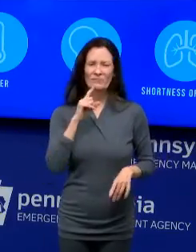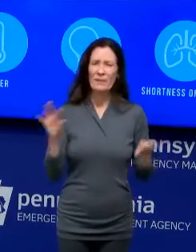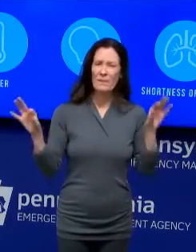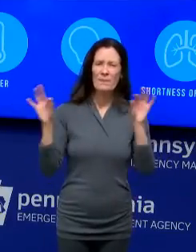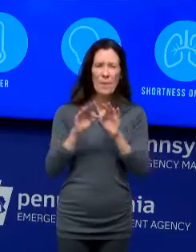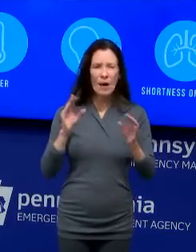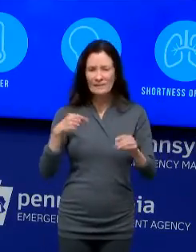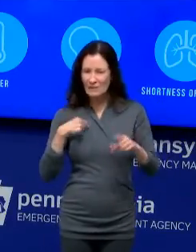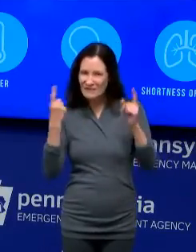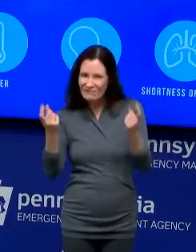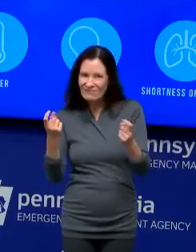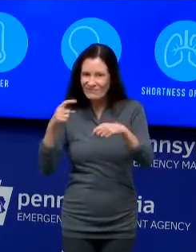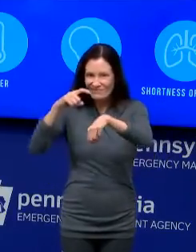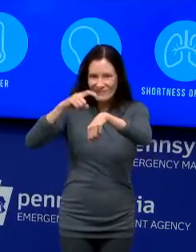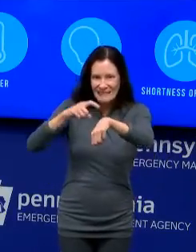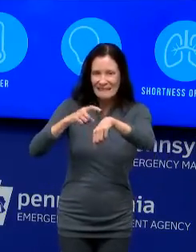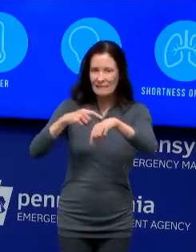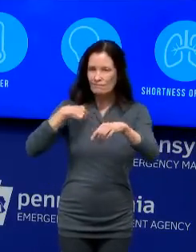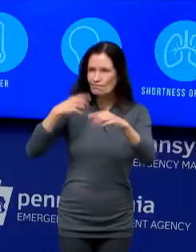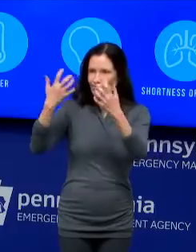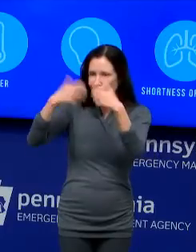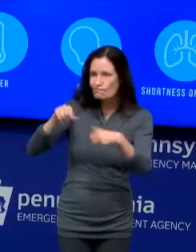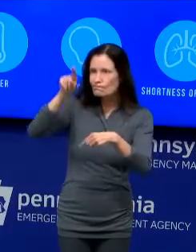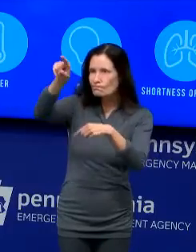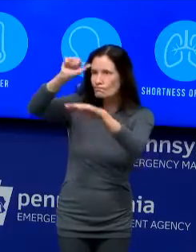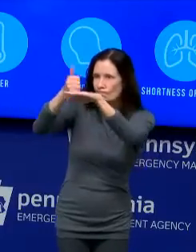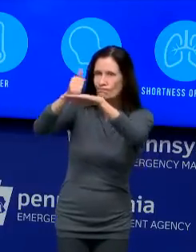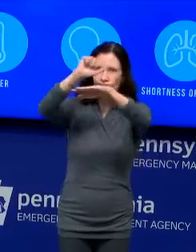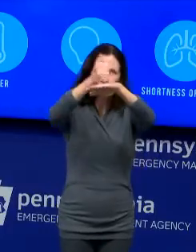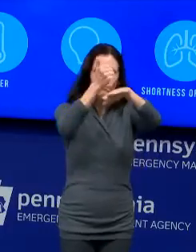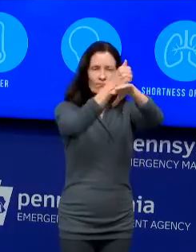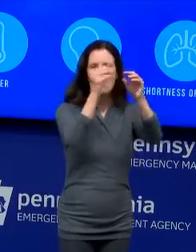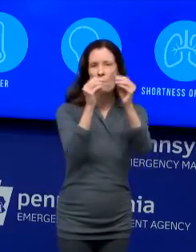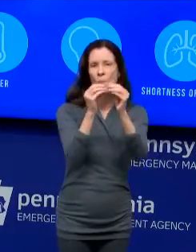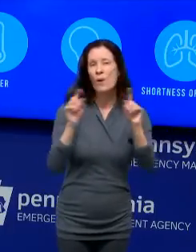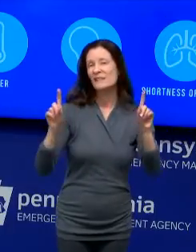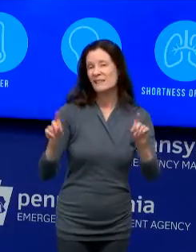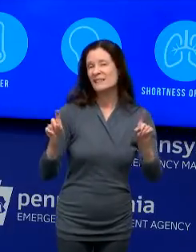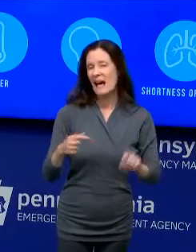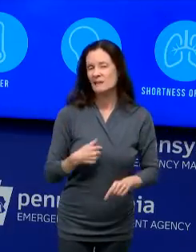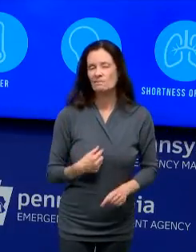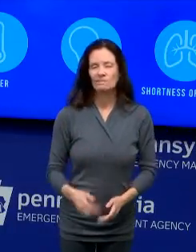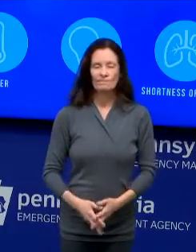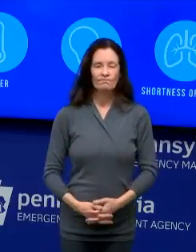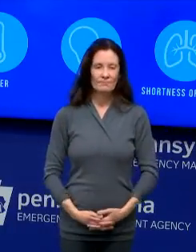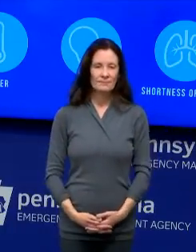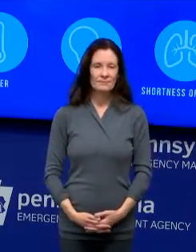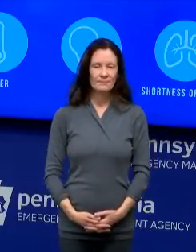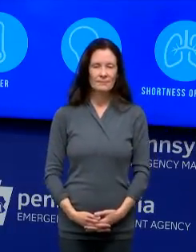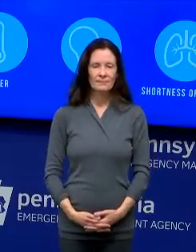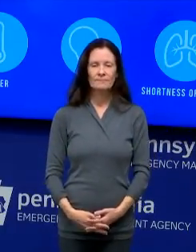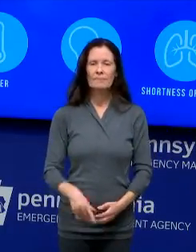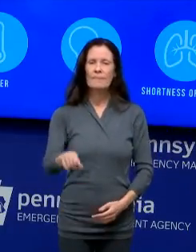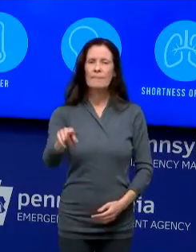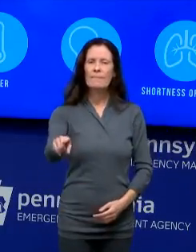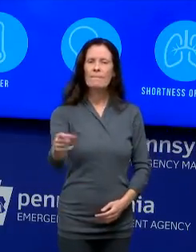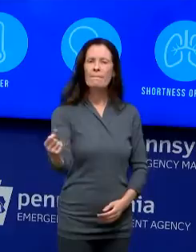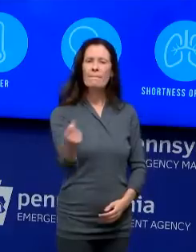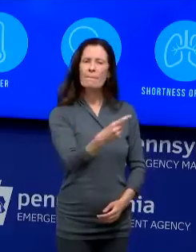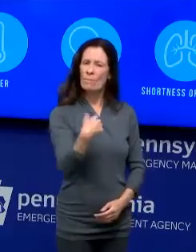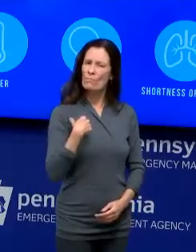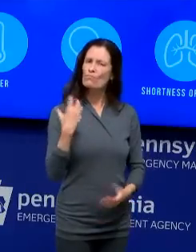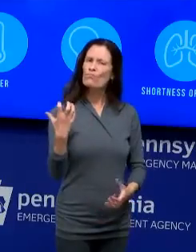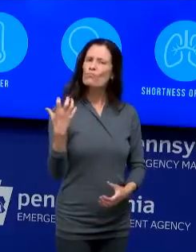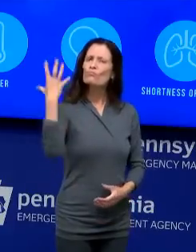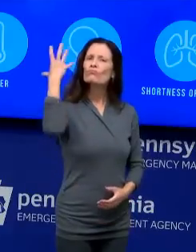39, how does someone register to be tested at the new Mohegan Sun Arena site if they don't have access to the internet or website? That's